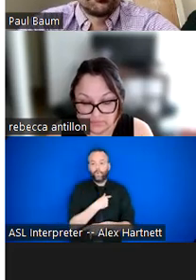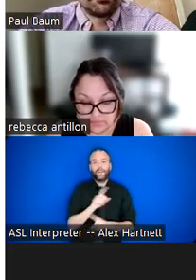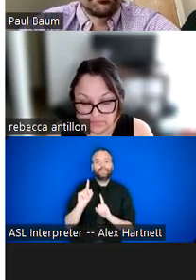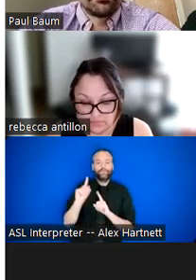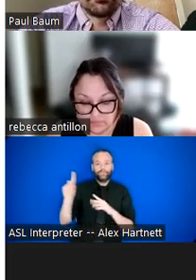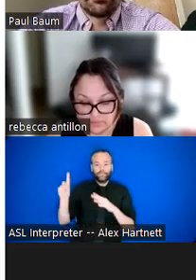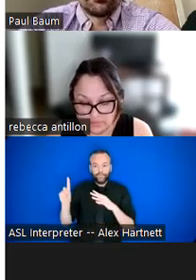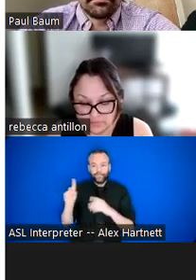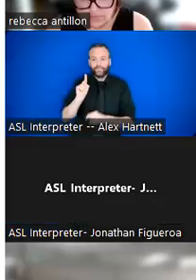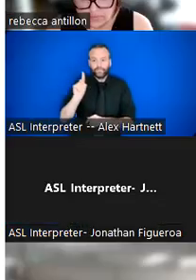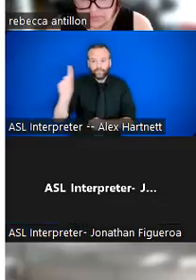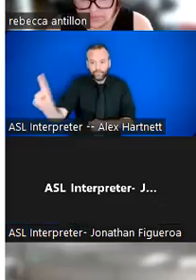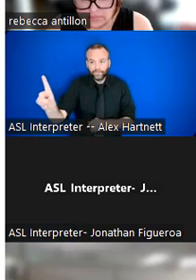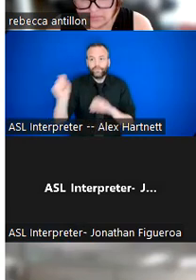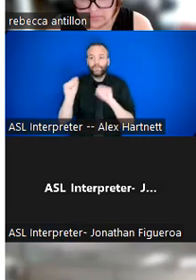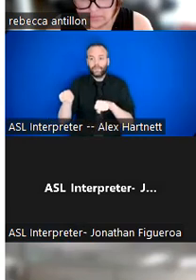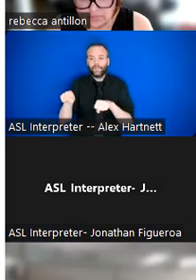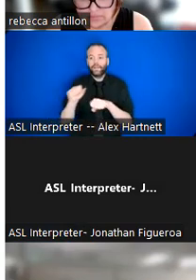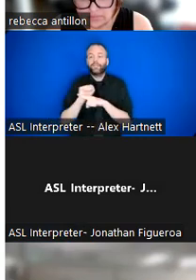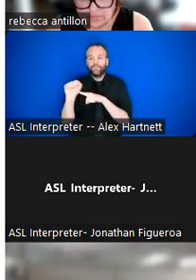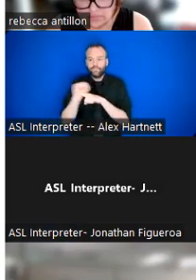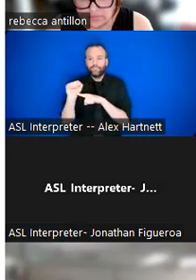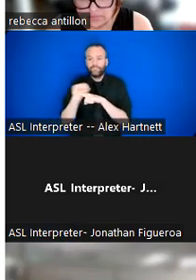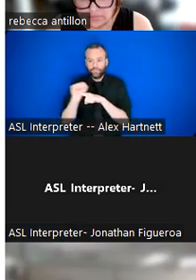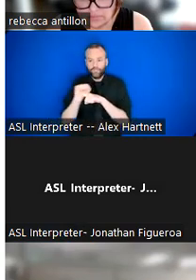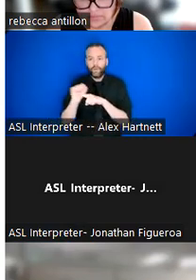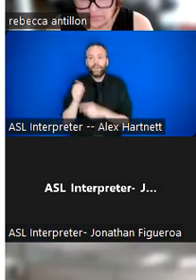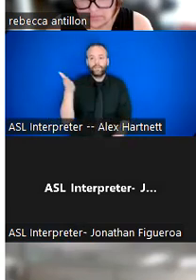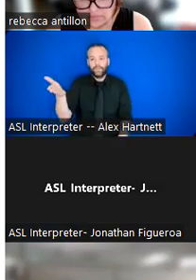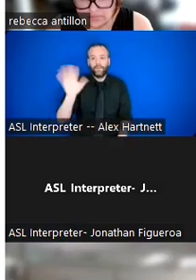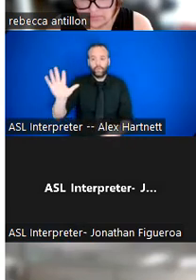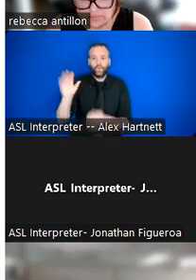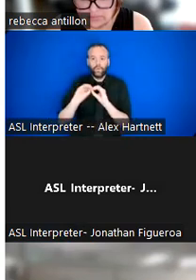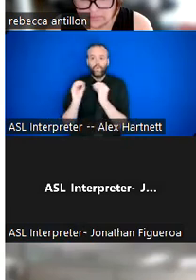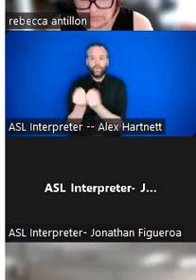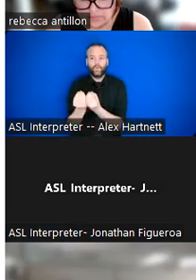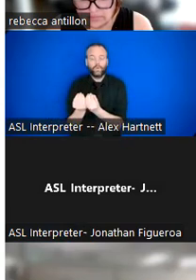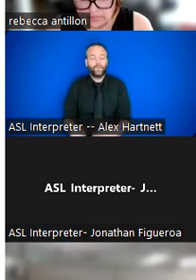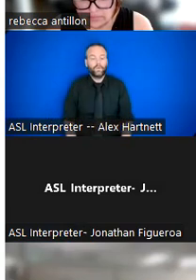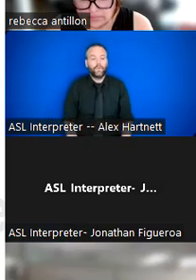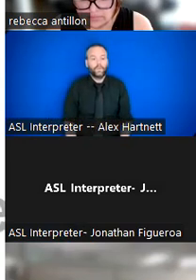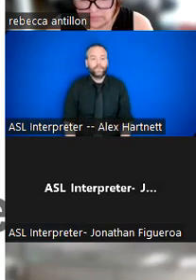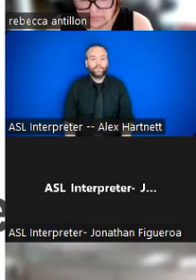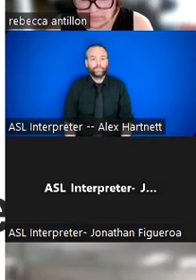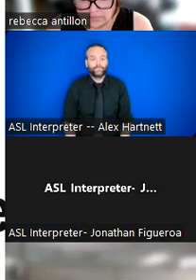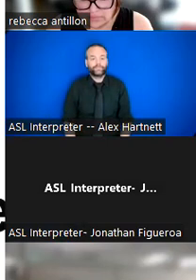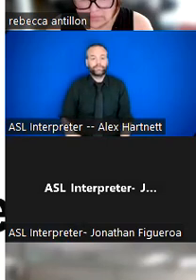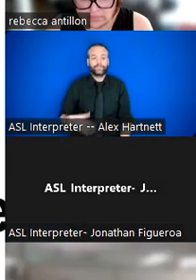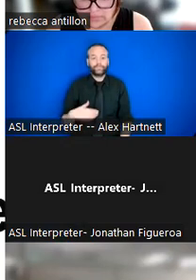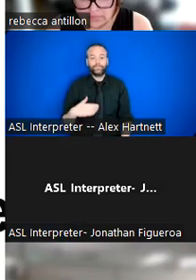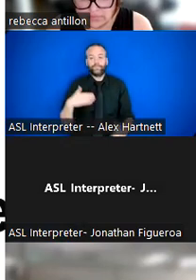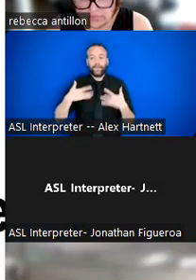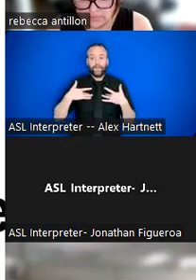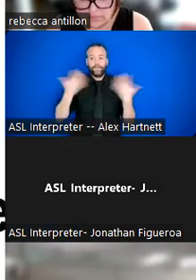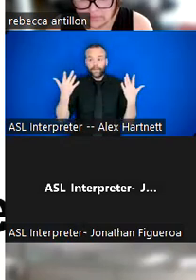well. So if that's something you're interested in, let us know. Some other upcoming activities and events we want you to be aware